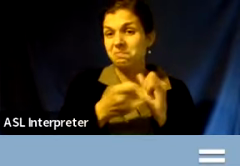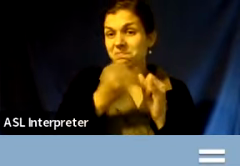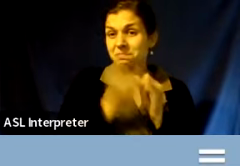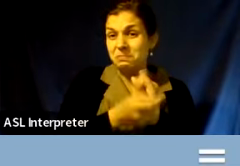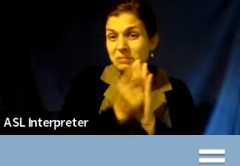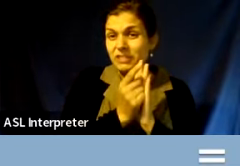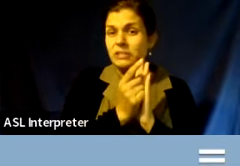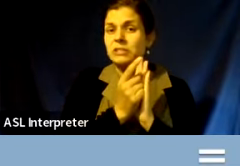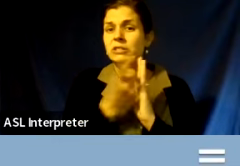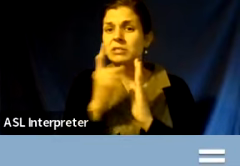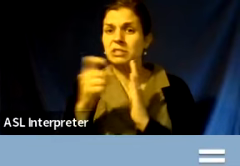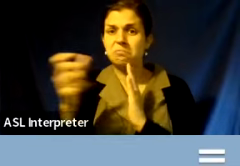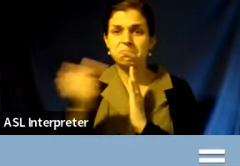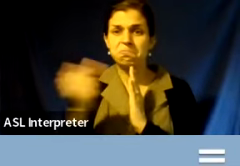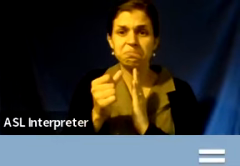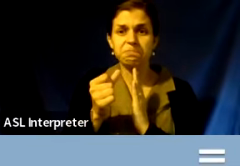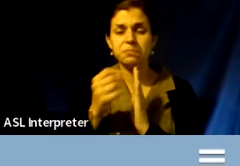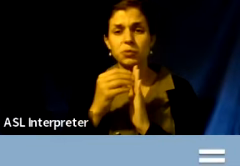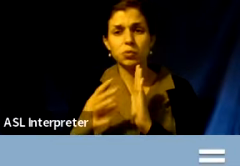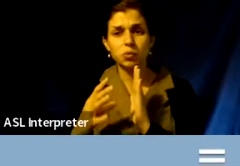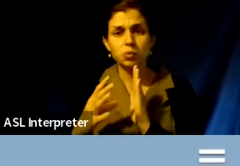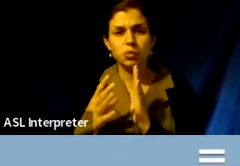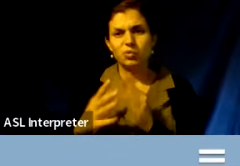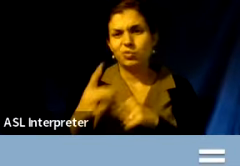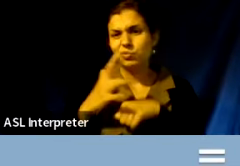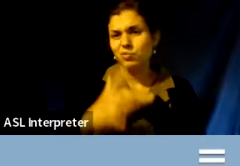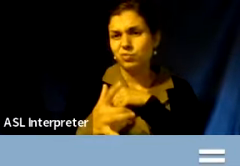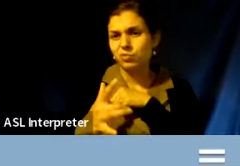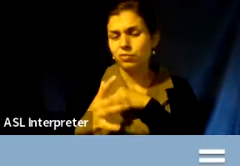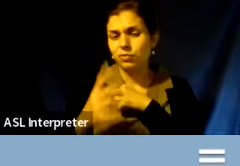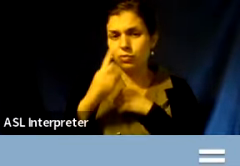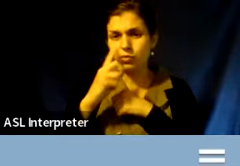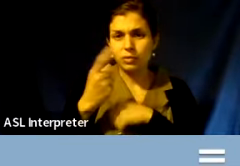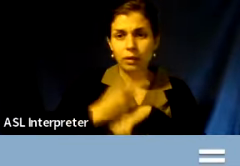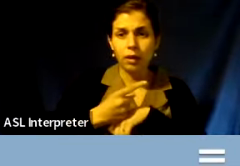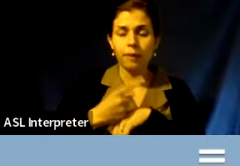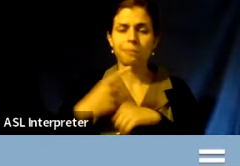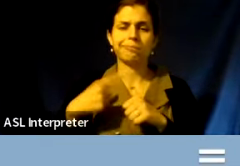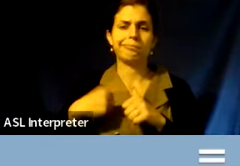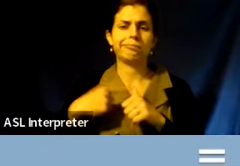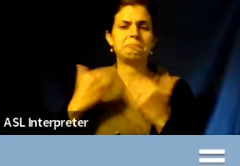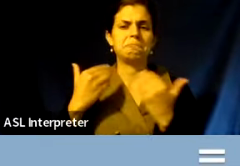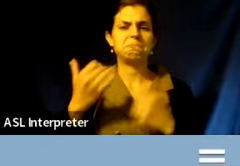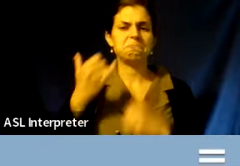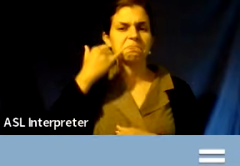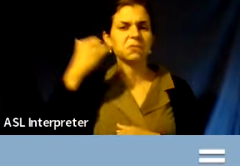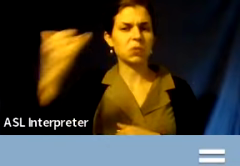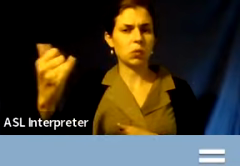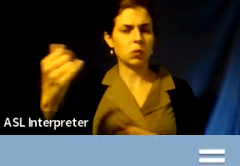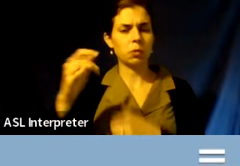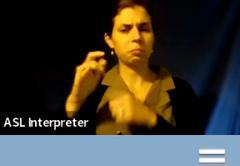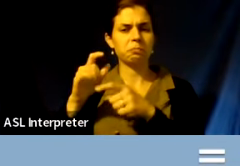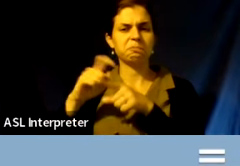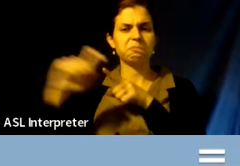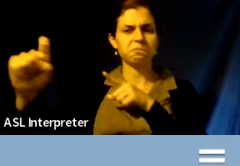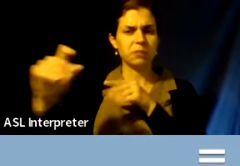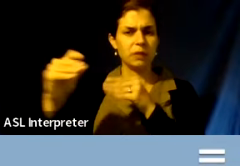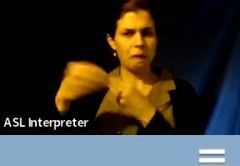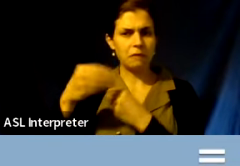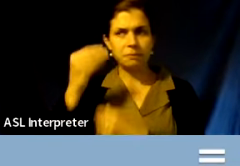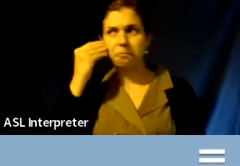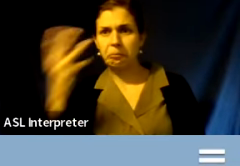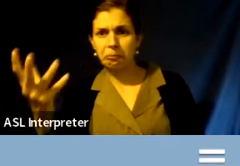also contact your school's office via a call or another means to make sure that they are aware that your student is